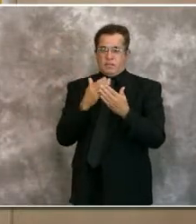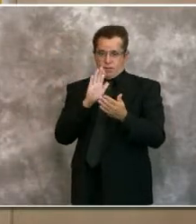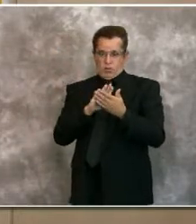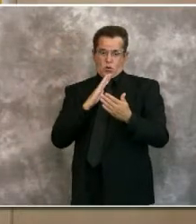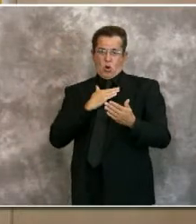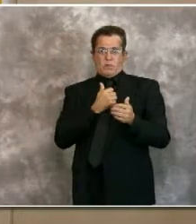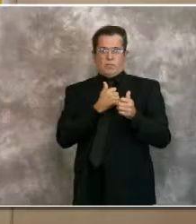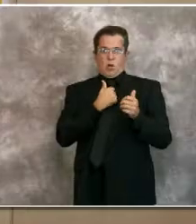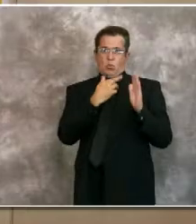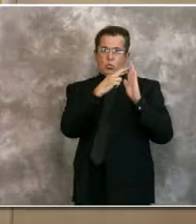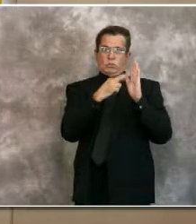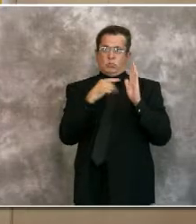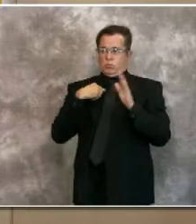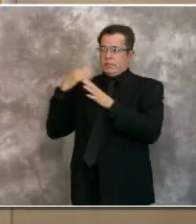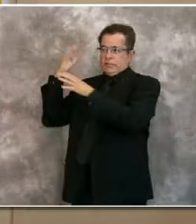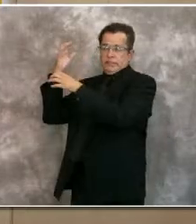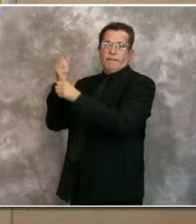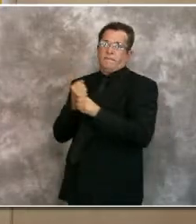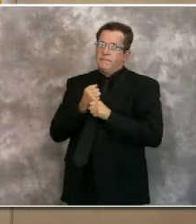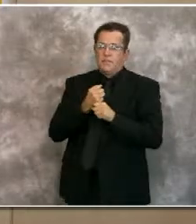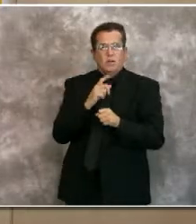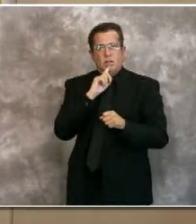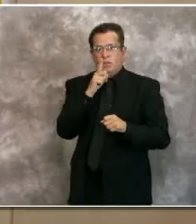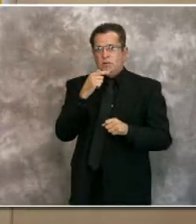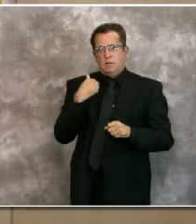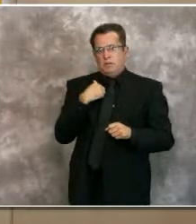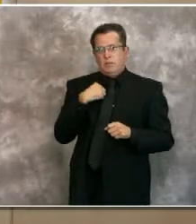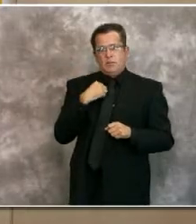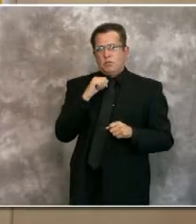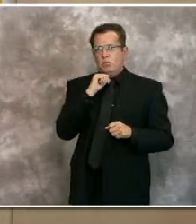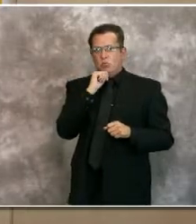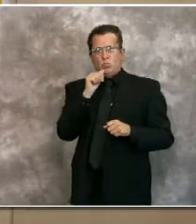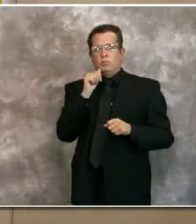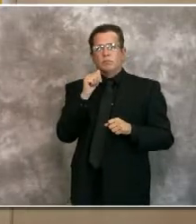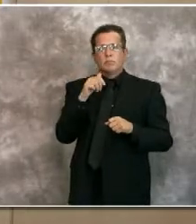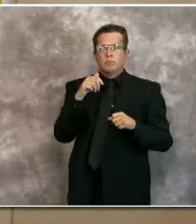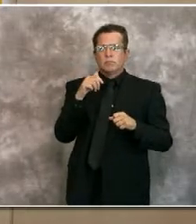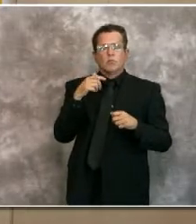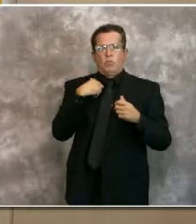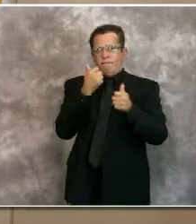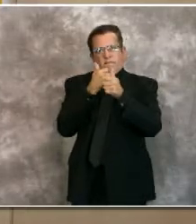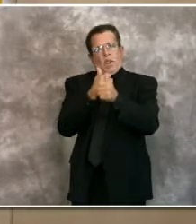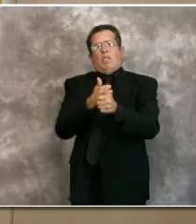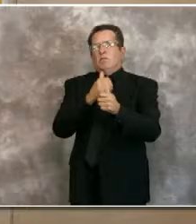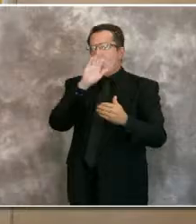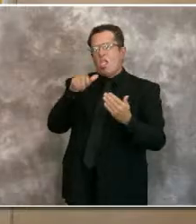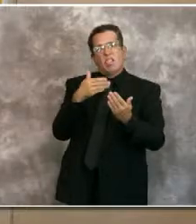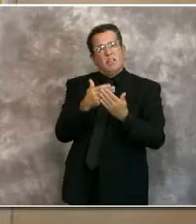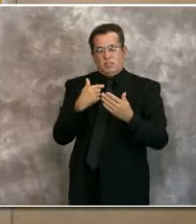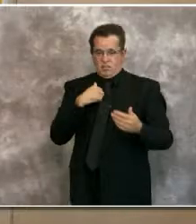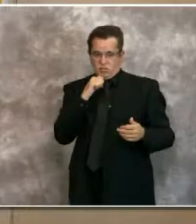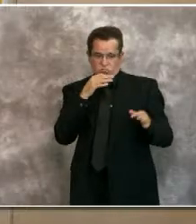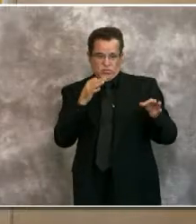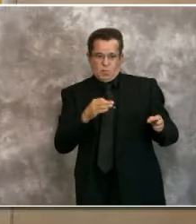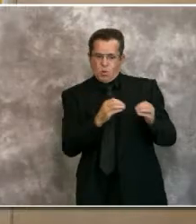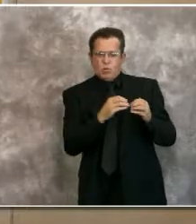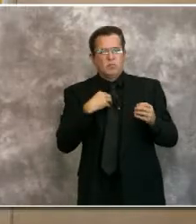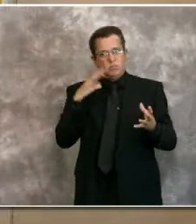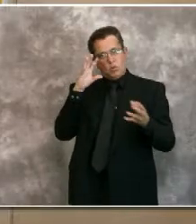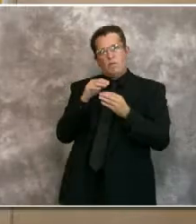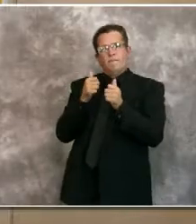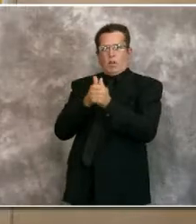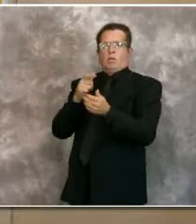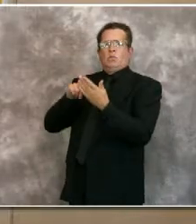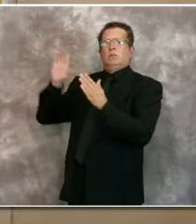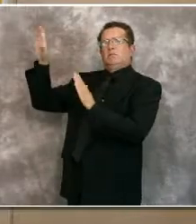we've received. We really have not held back on any of those guidances. We've included them in